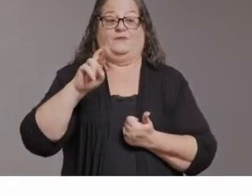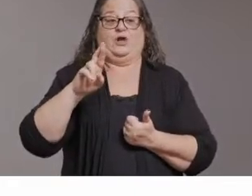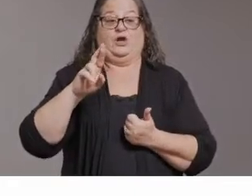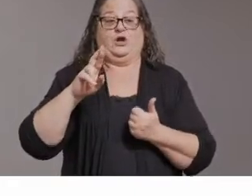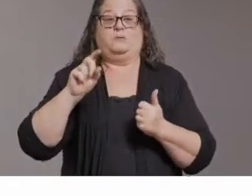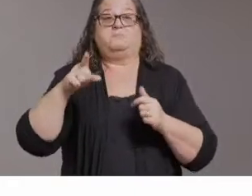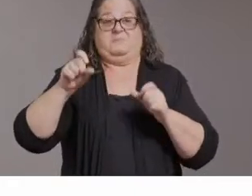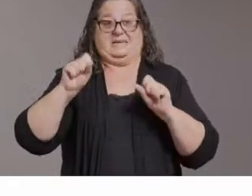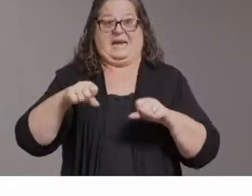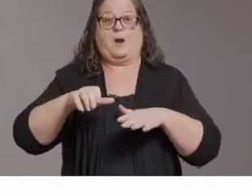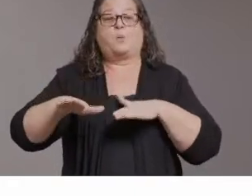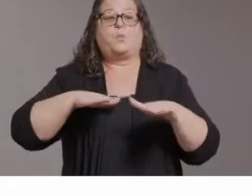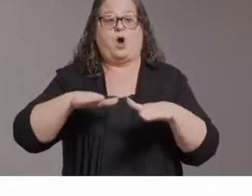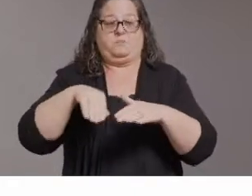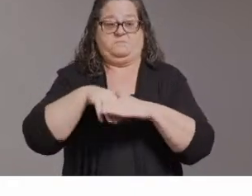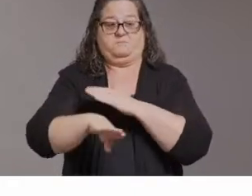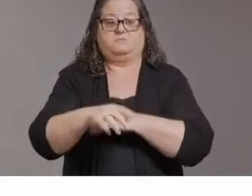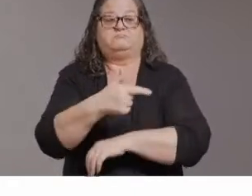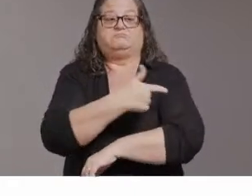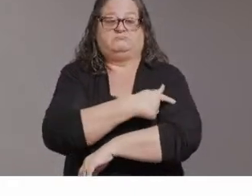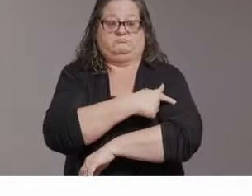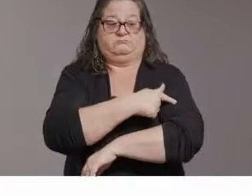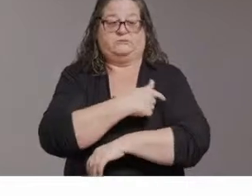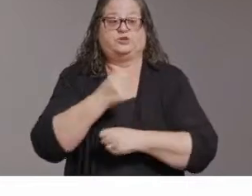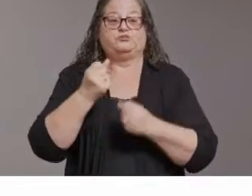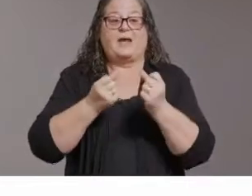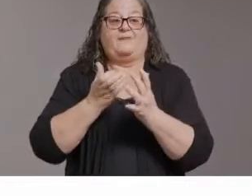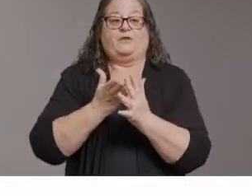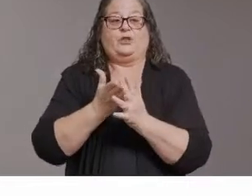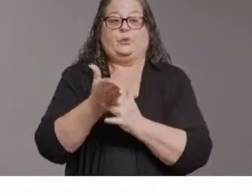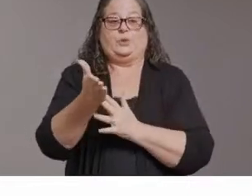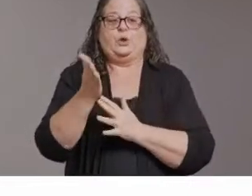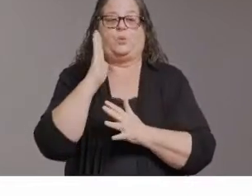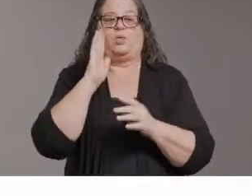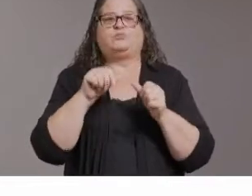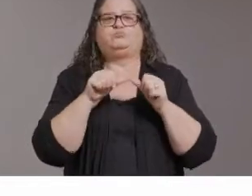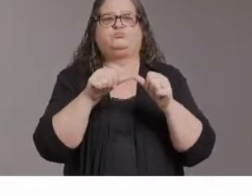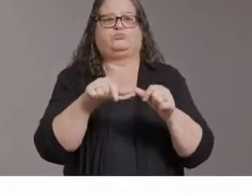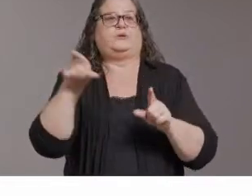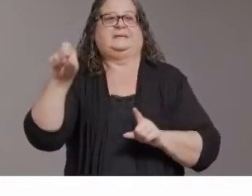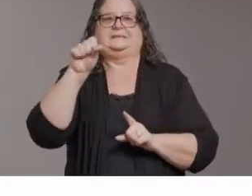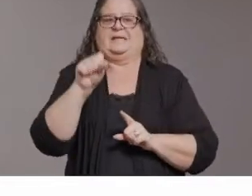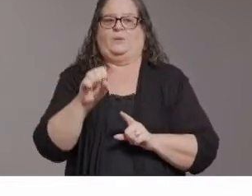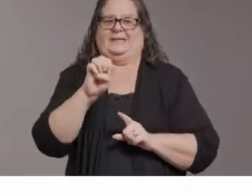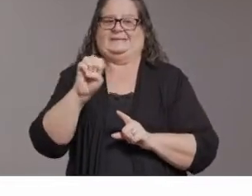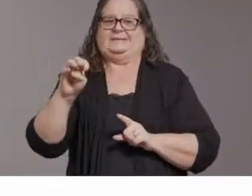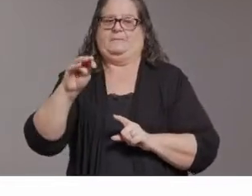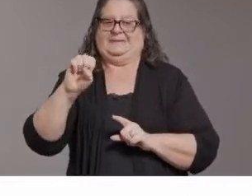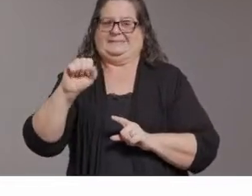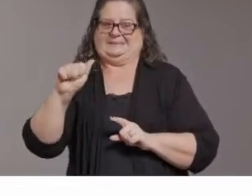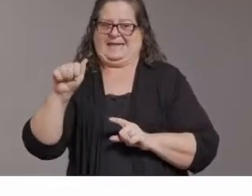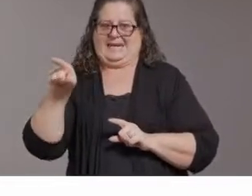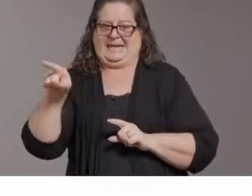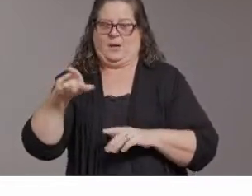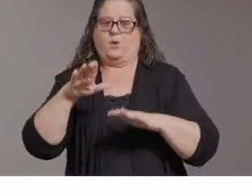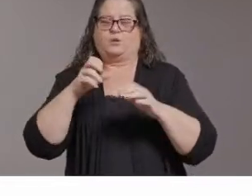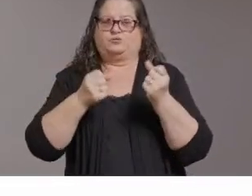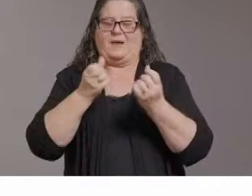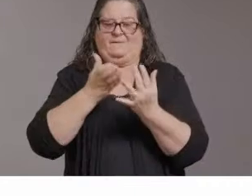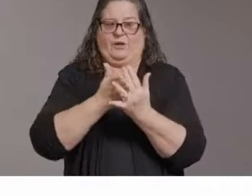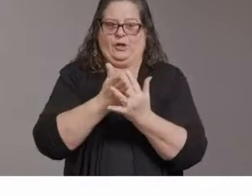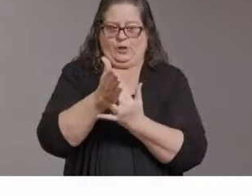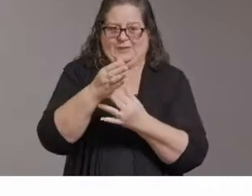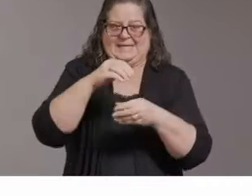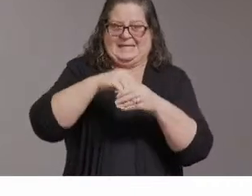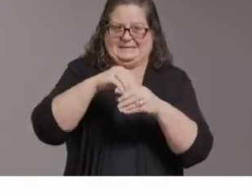site. The drive-through will remain at the Southeast Mesa Dexcom. And so